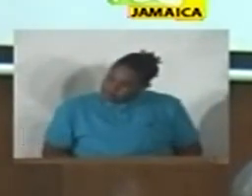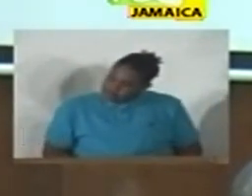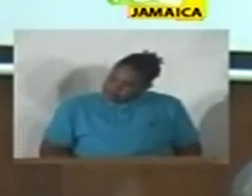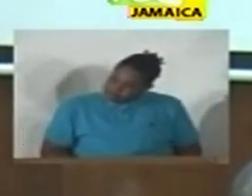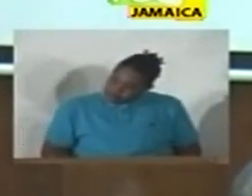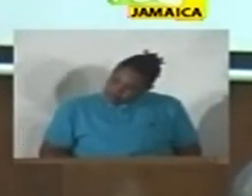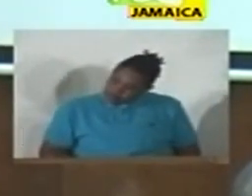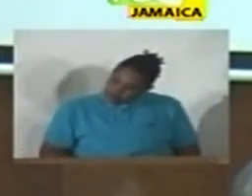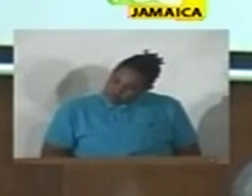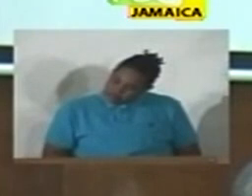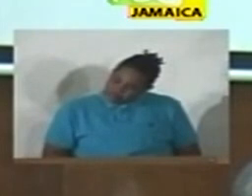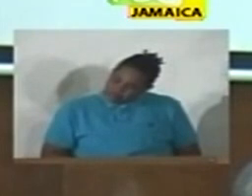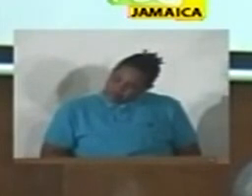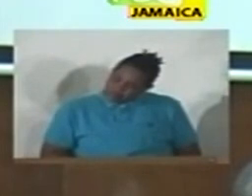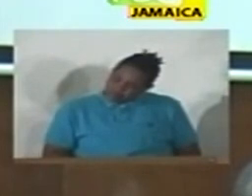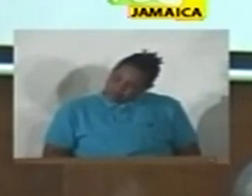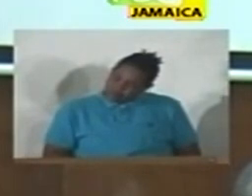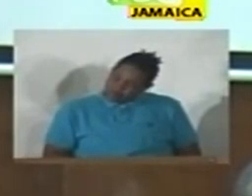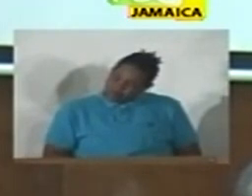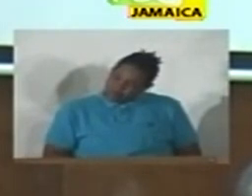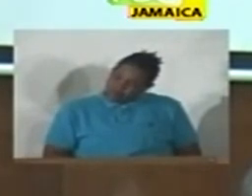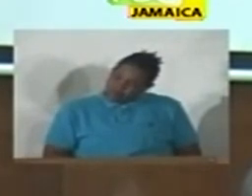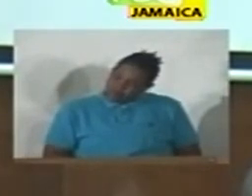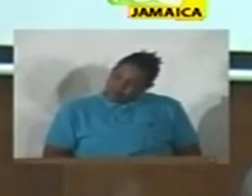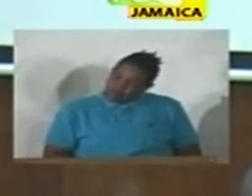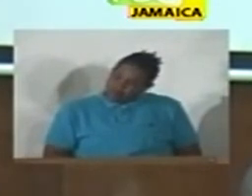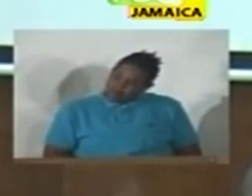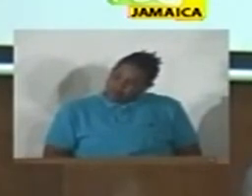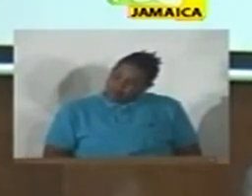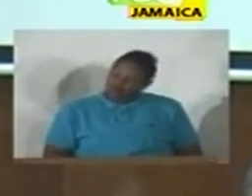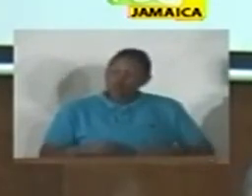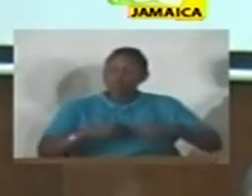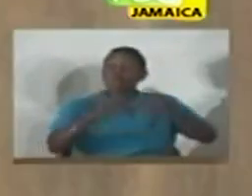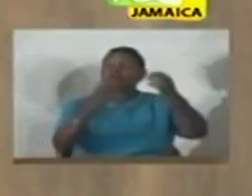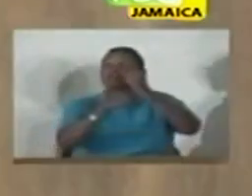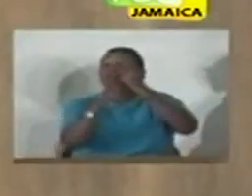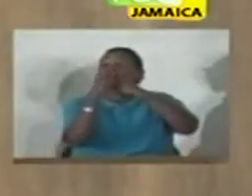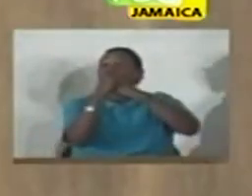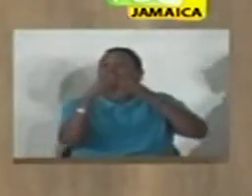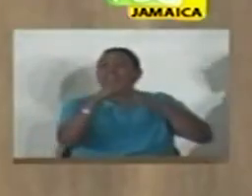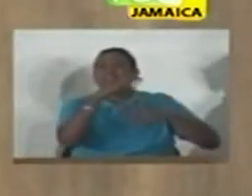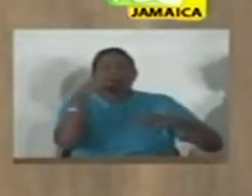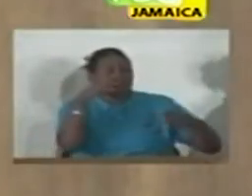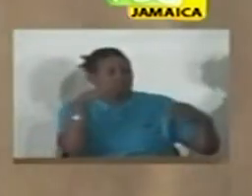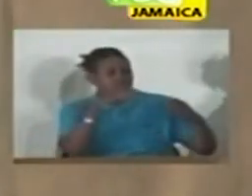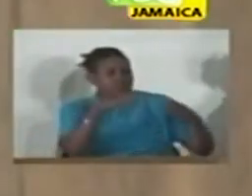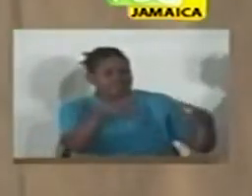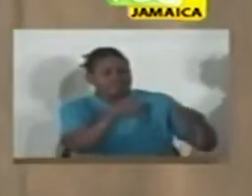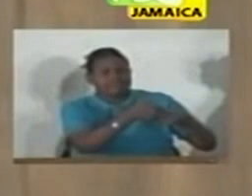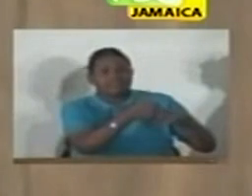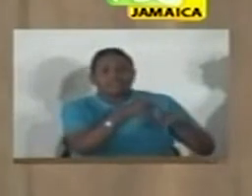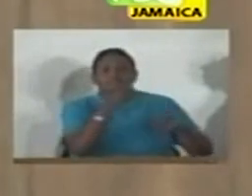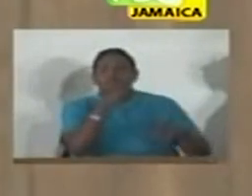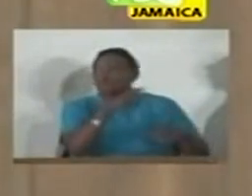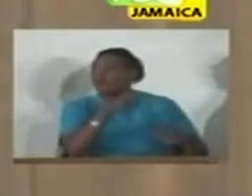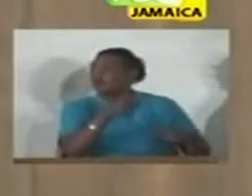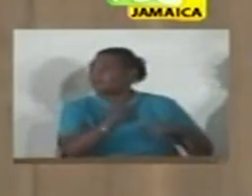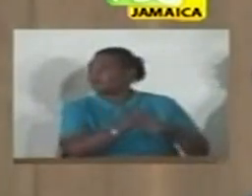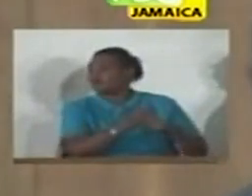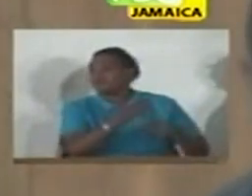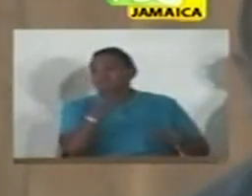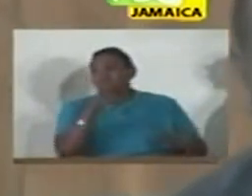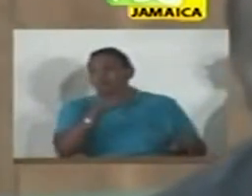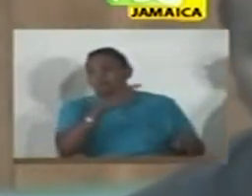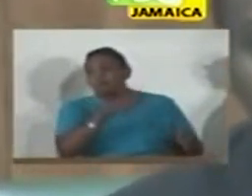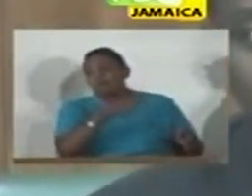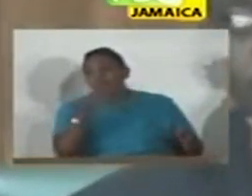will provide a structure in the agricultural sector to move produce from the farmer to the